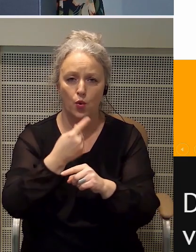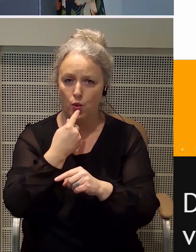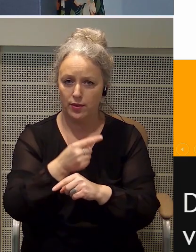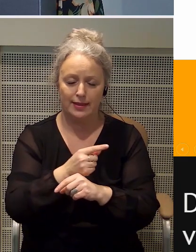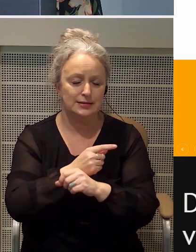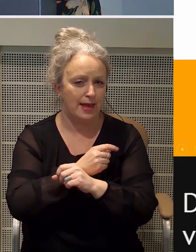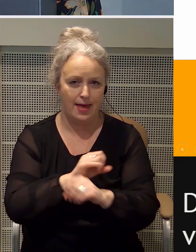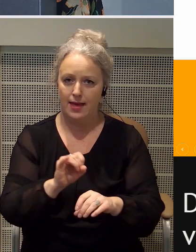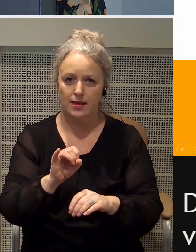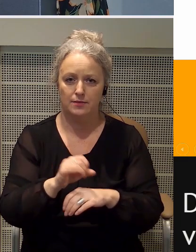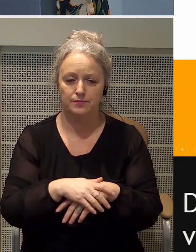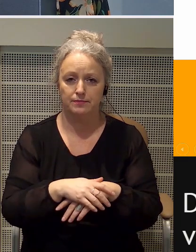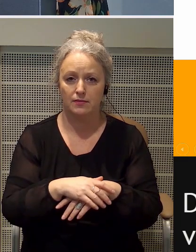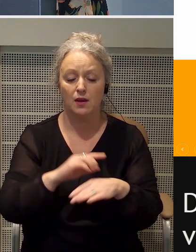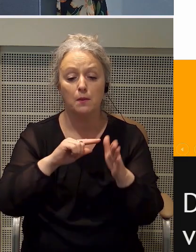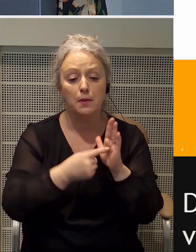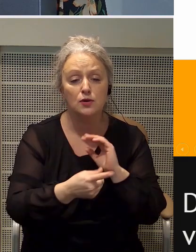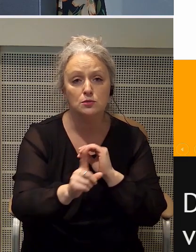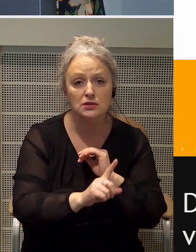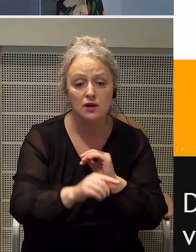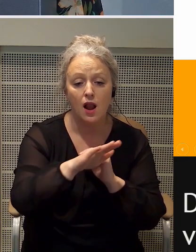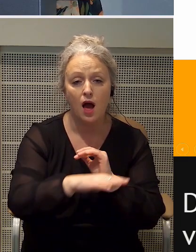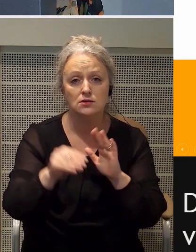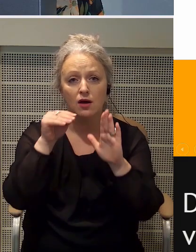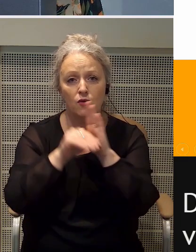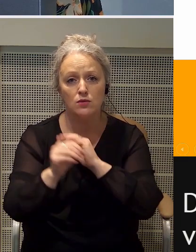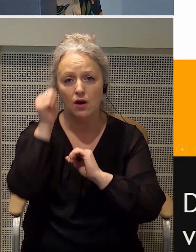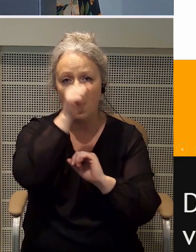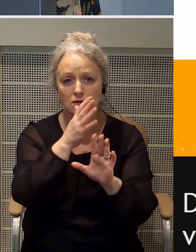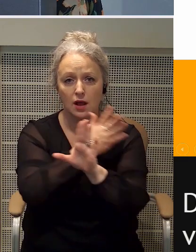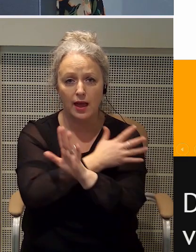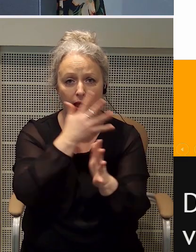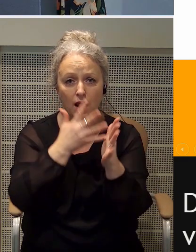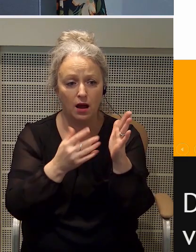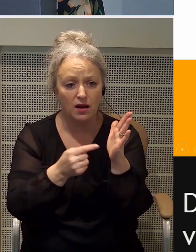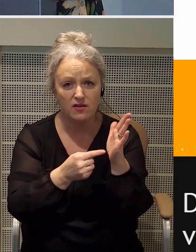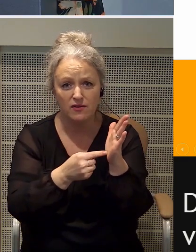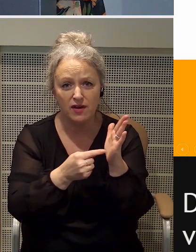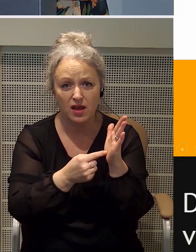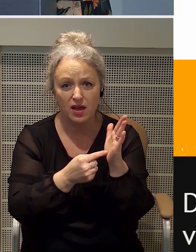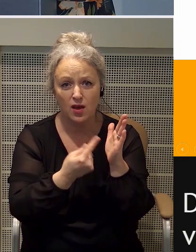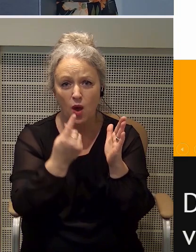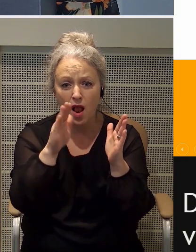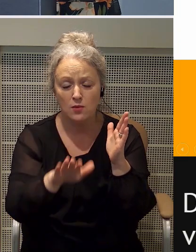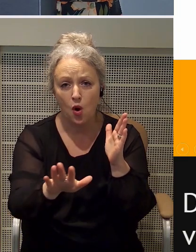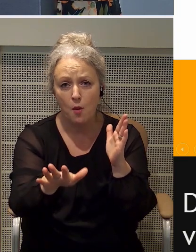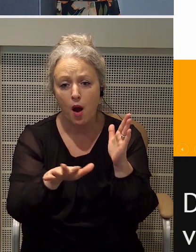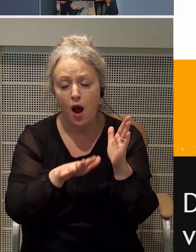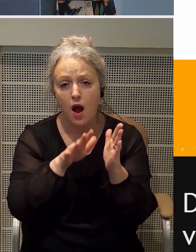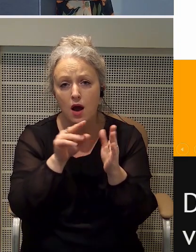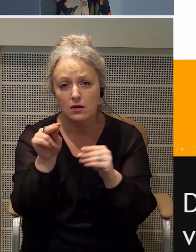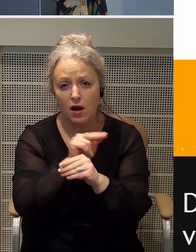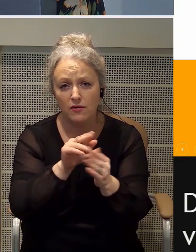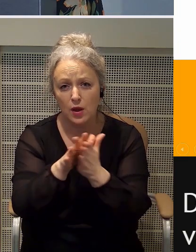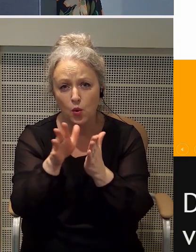um, marked them in red because we were not able to finance these cases because our